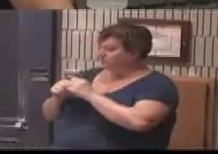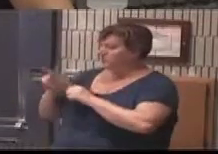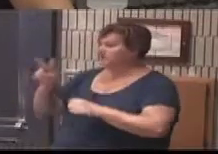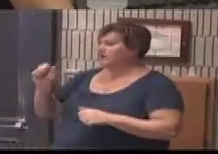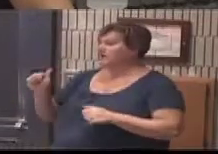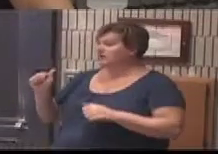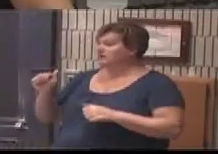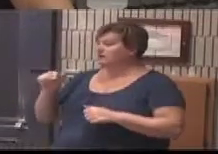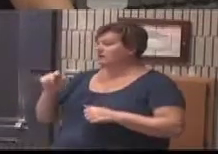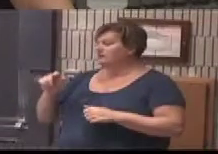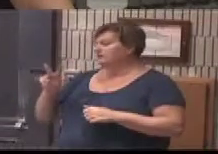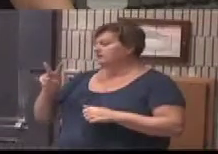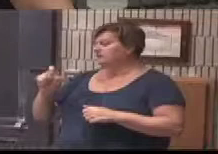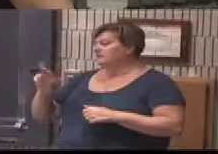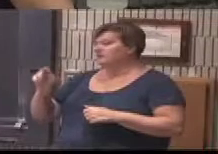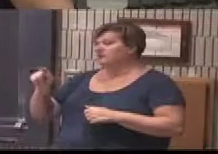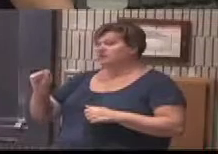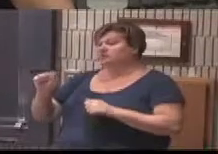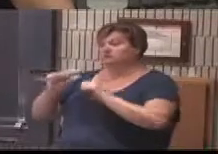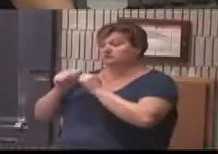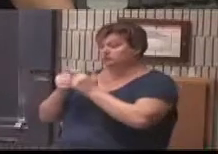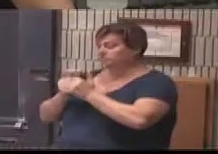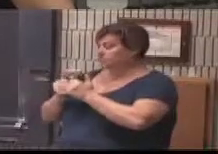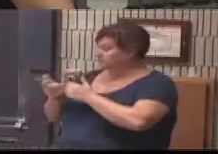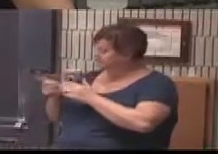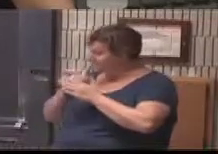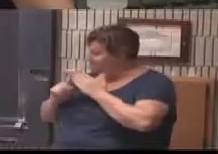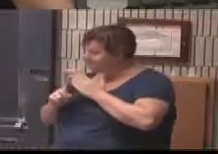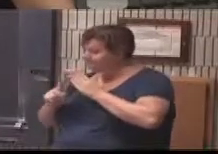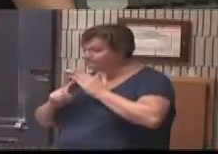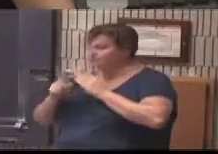Associations to try to offer more research in that area.